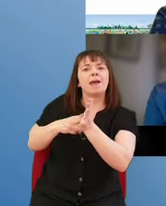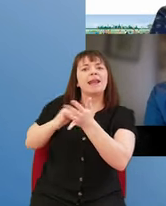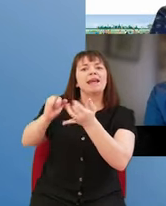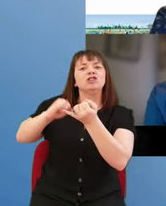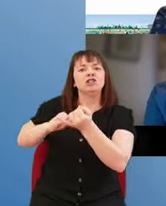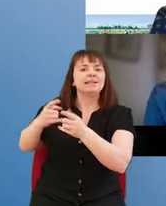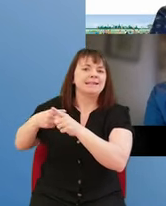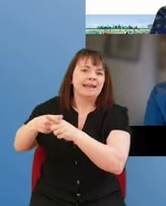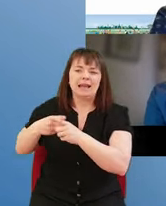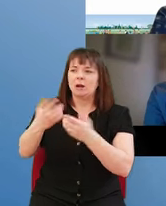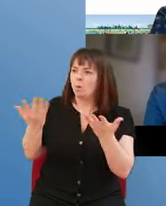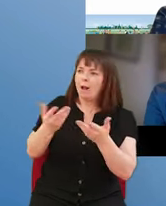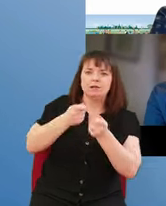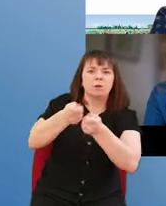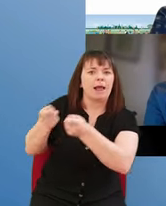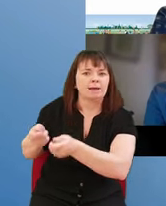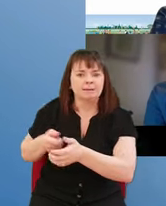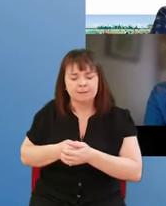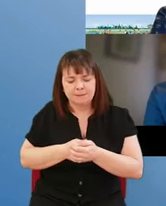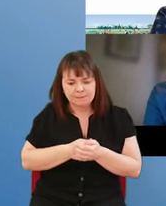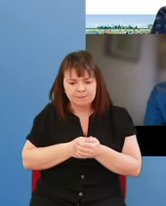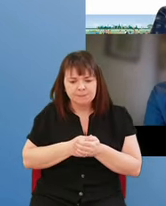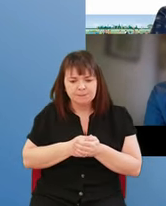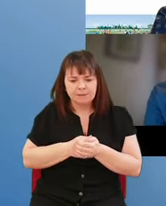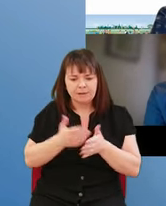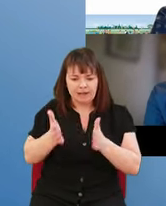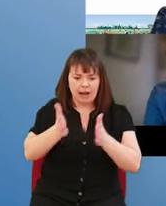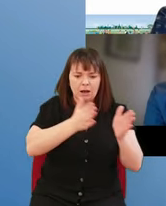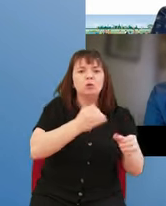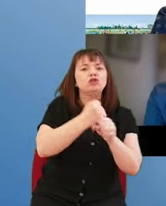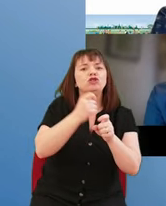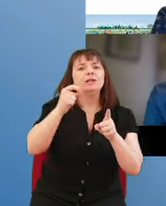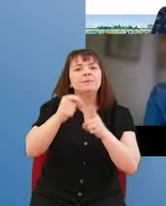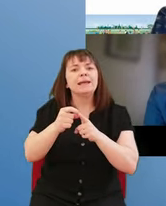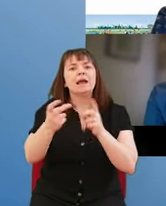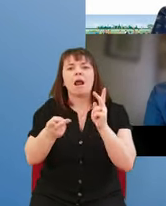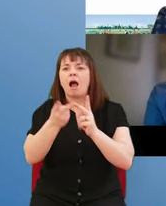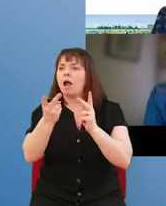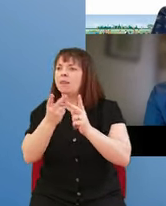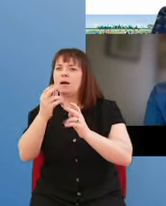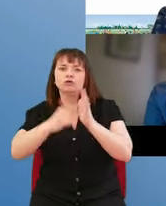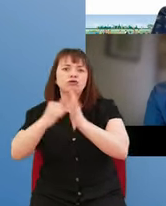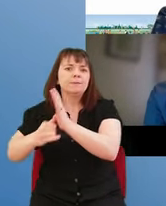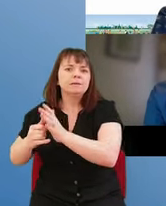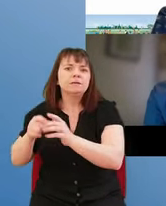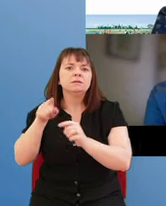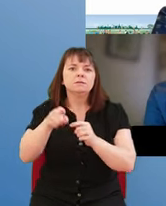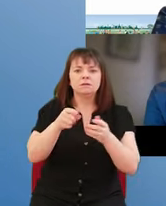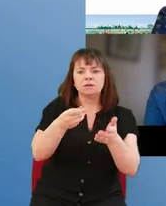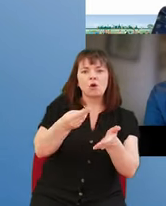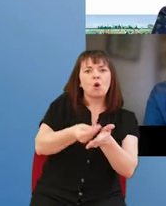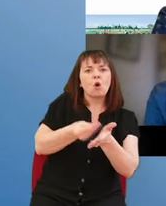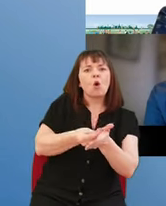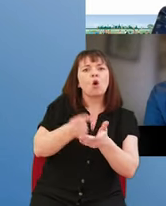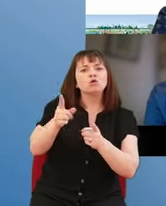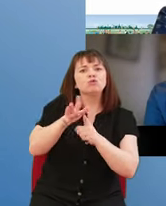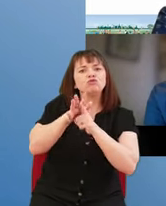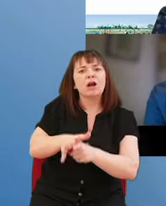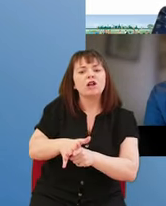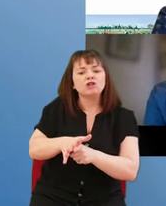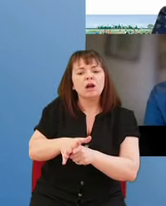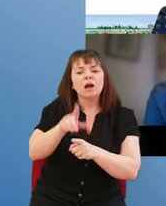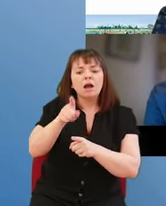prior year releases from 2021 and favourable dressings and oxygen variances. Finally, in the report on